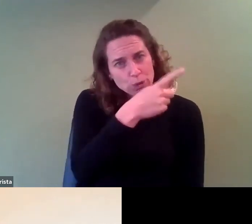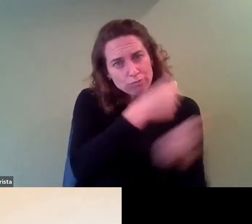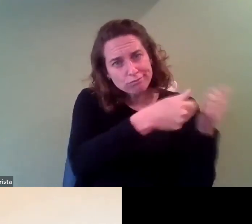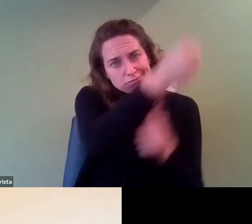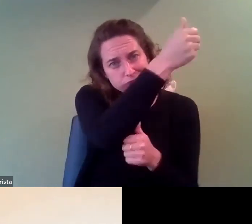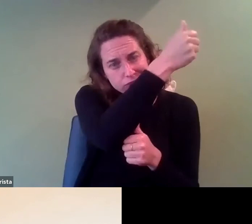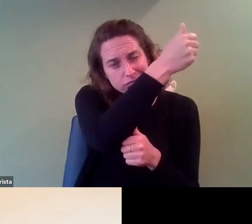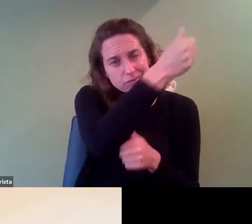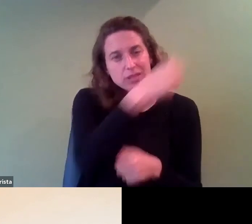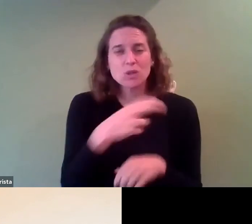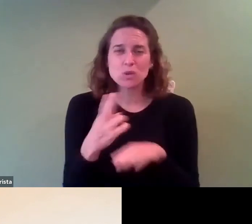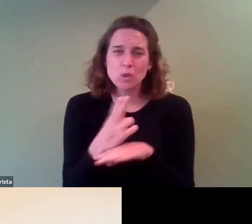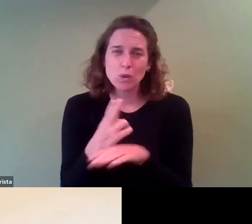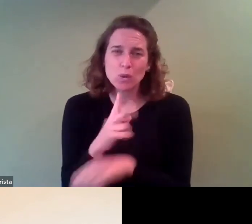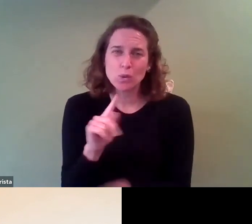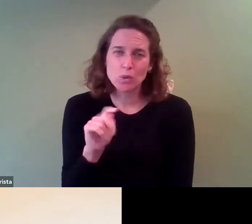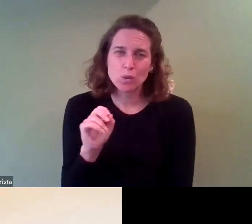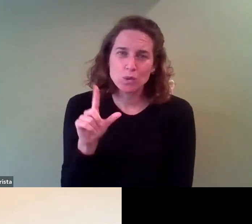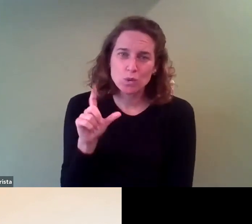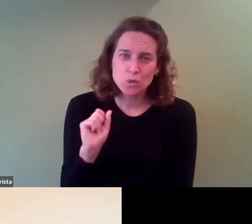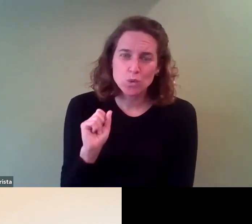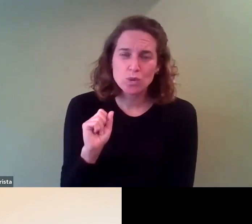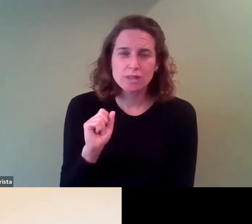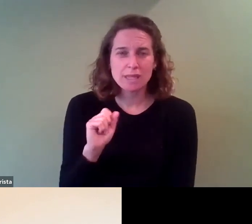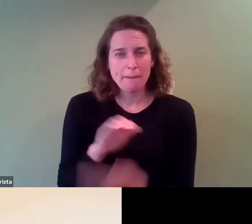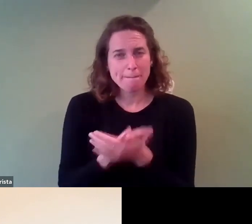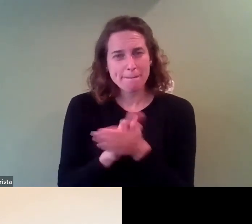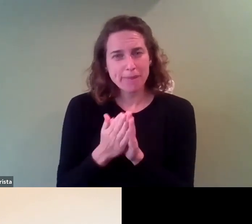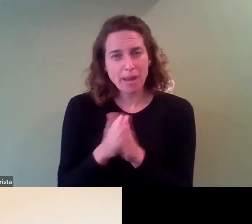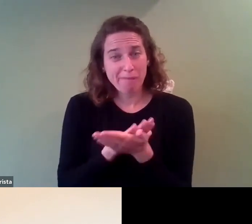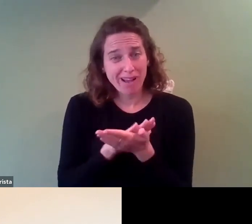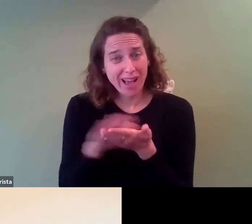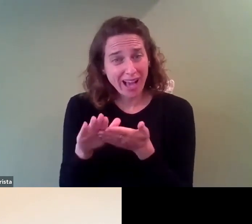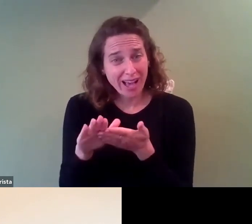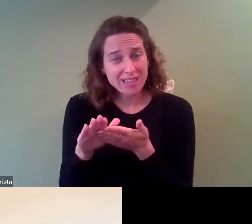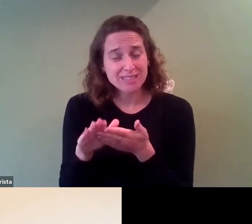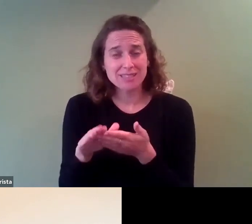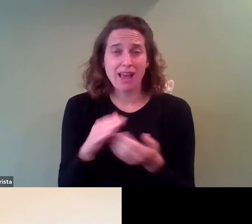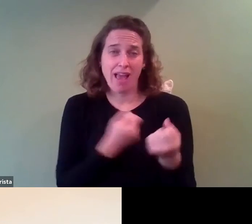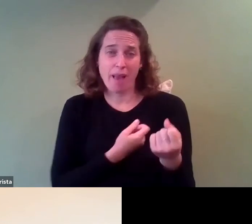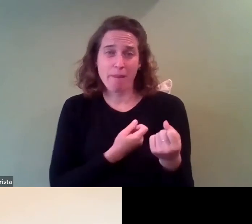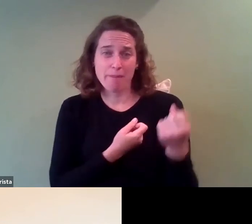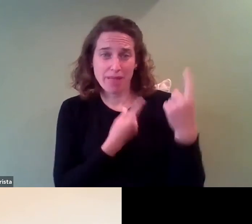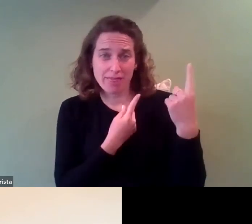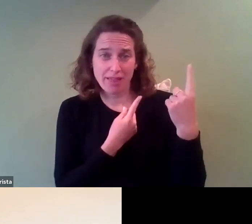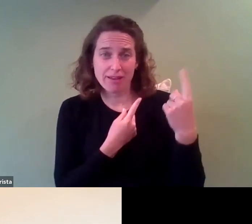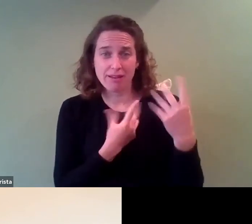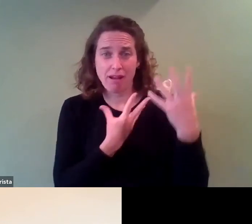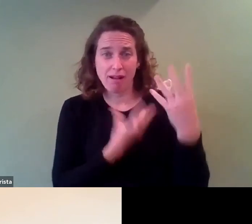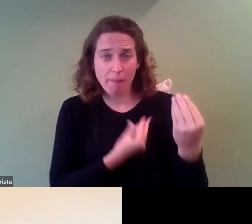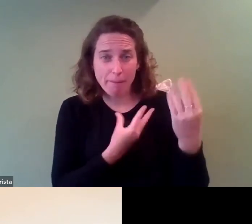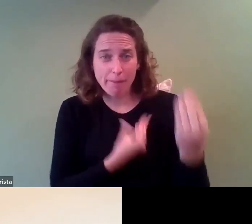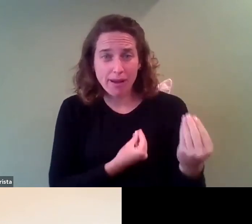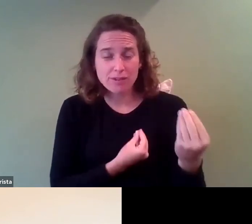right, and we can use them to be kind and empathetic and compassionate, we can build a true